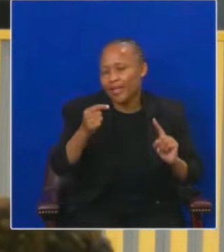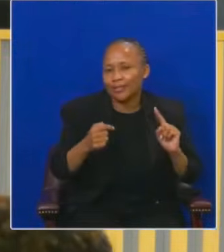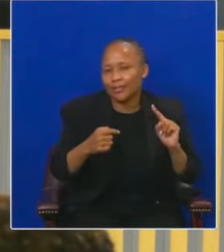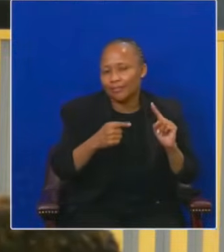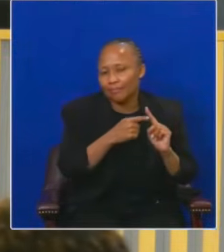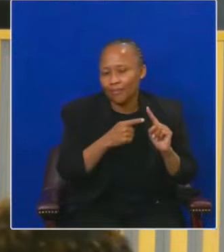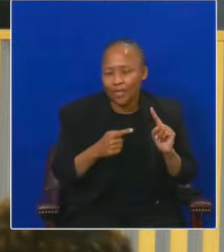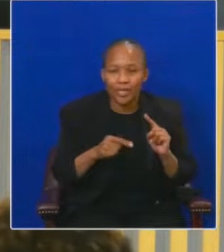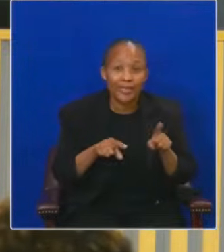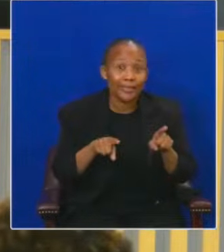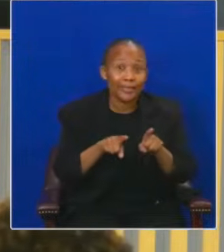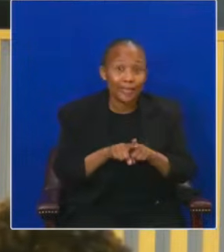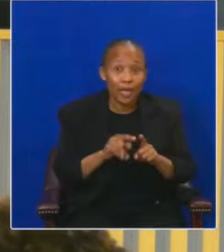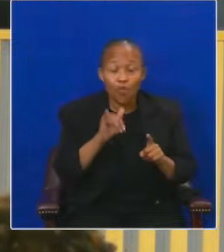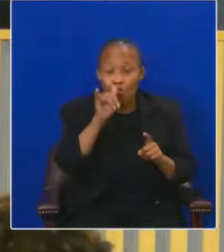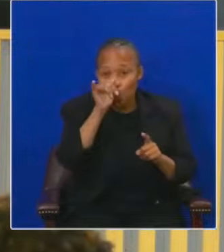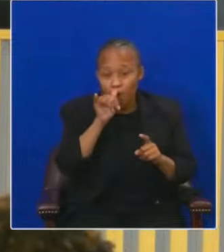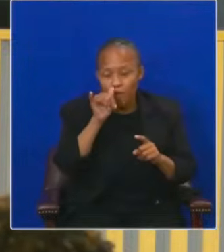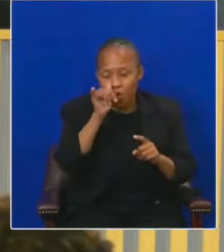had